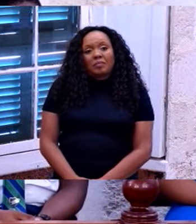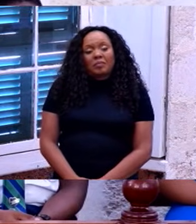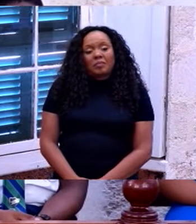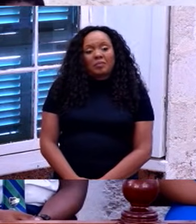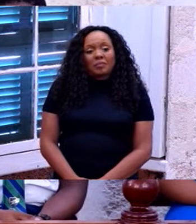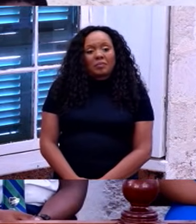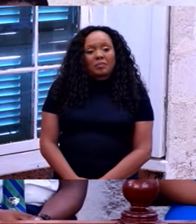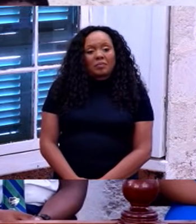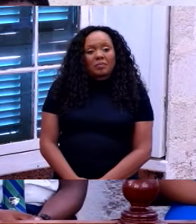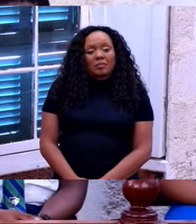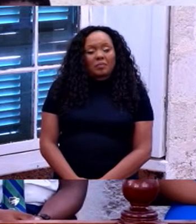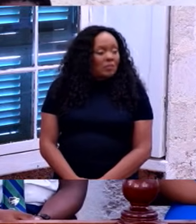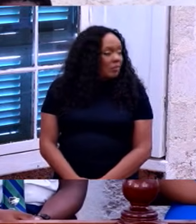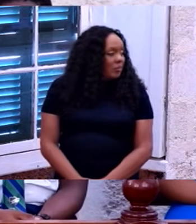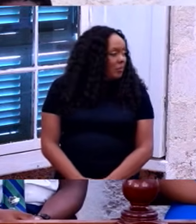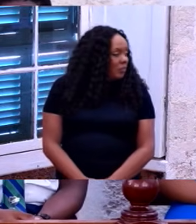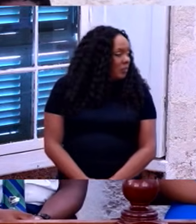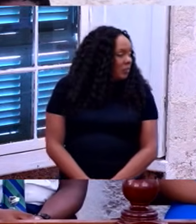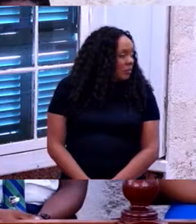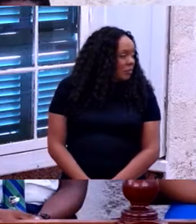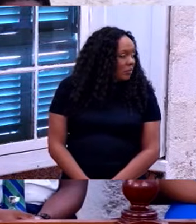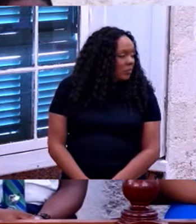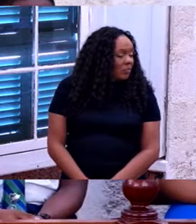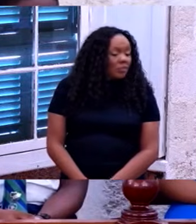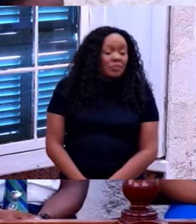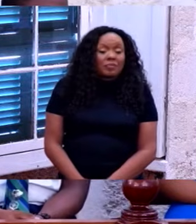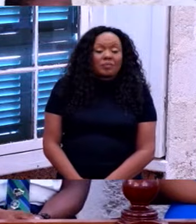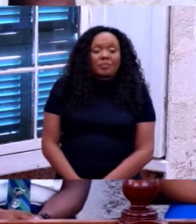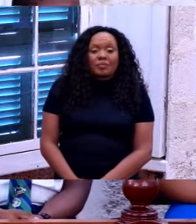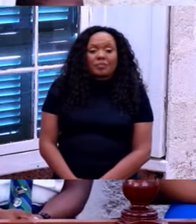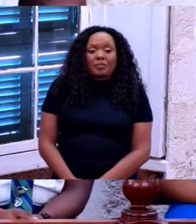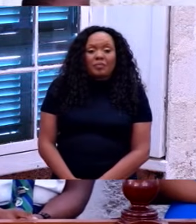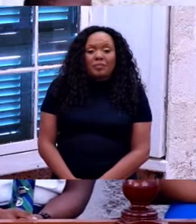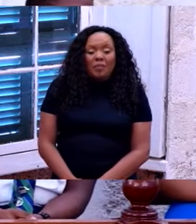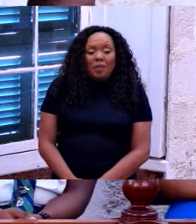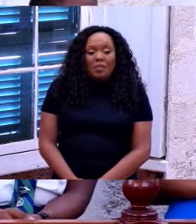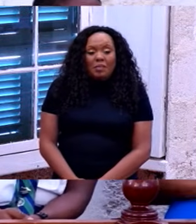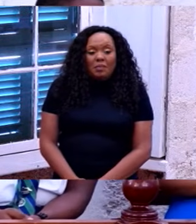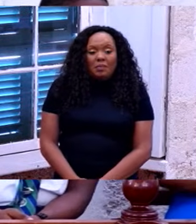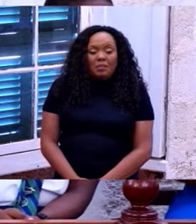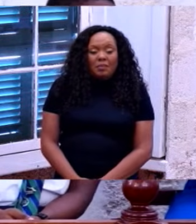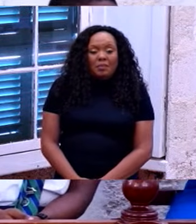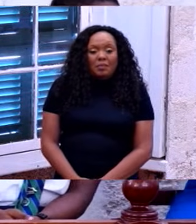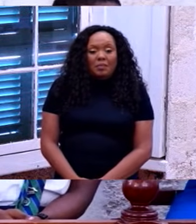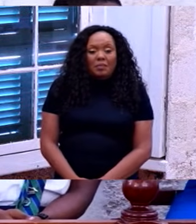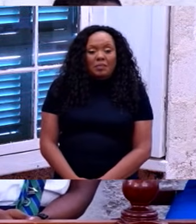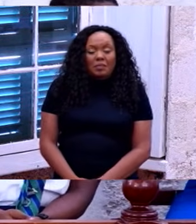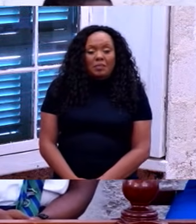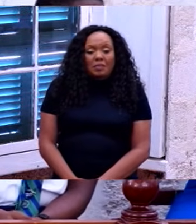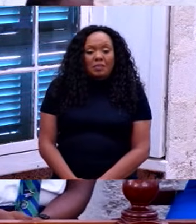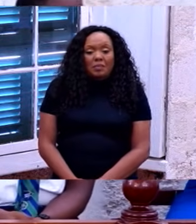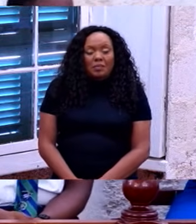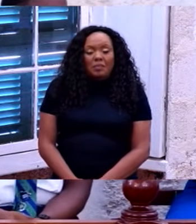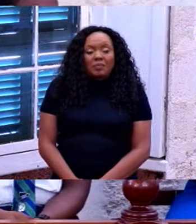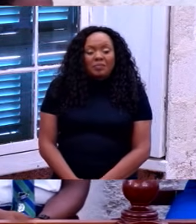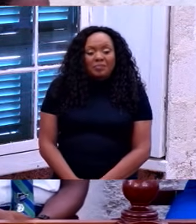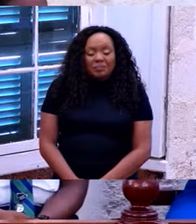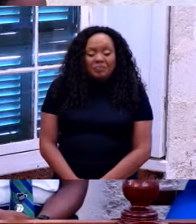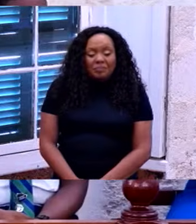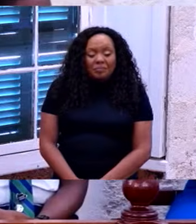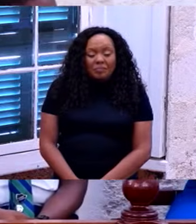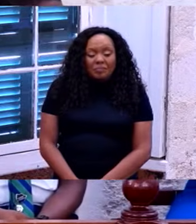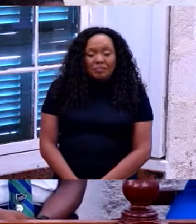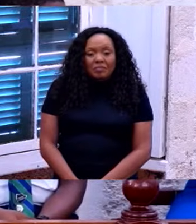we also see examples that when speakers now come from outside of the Member